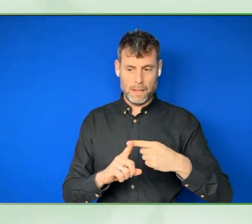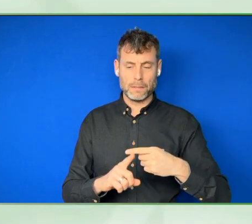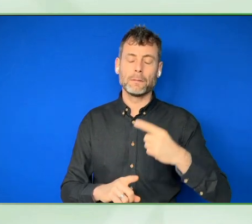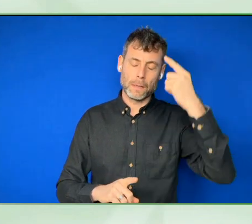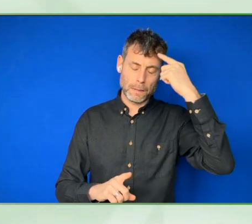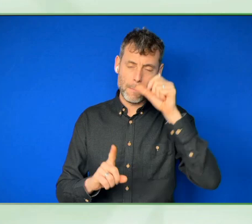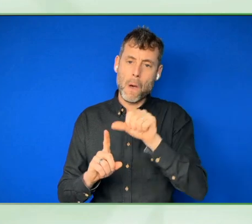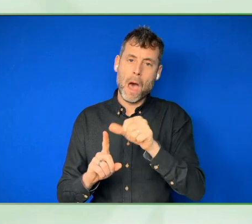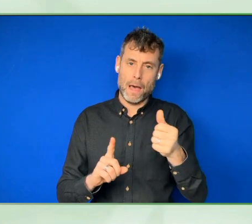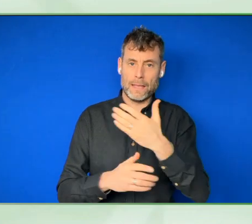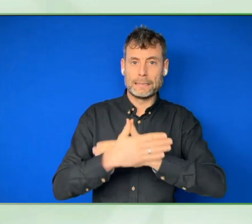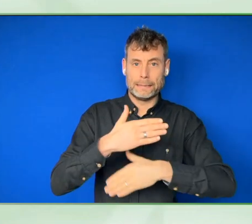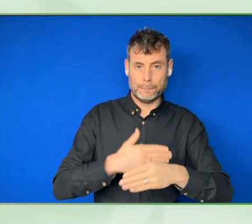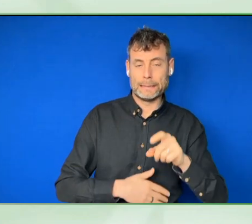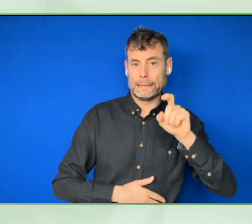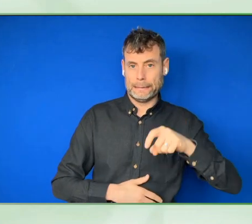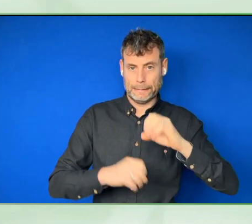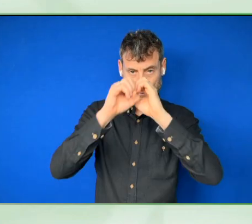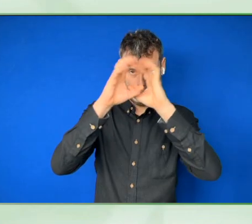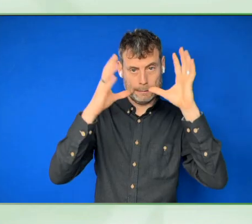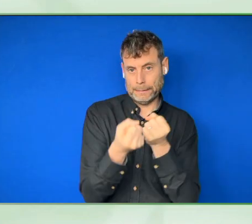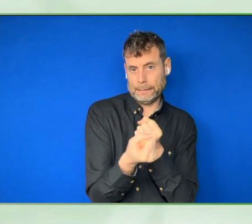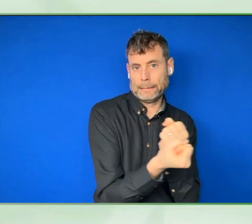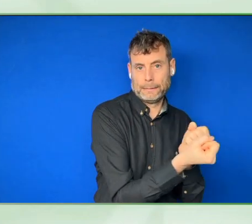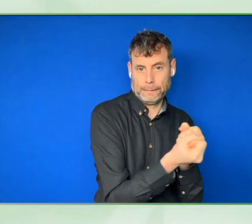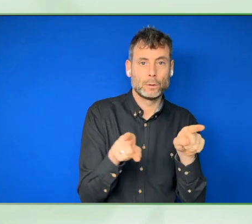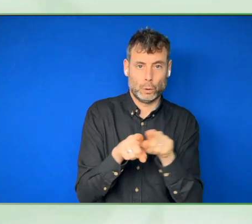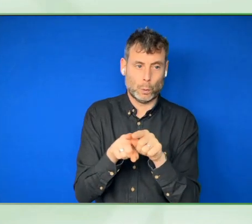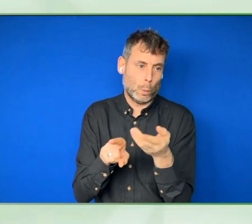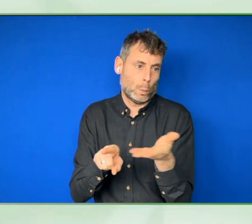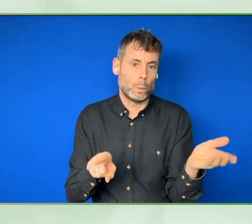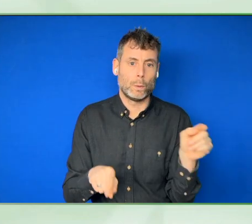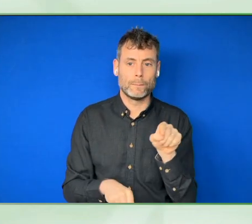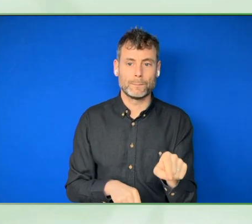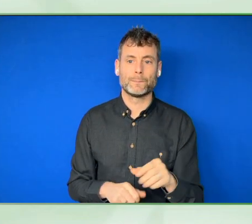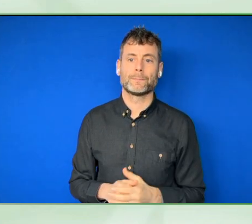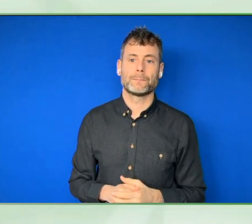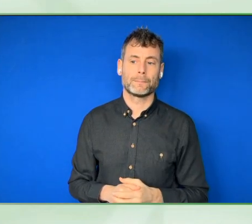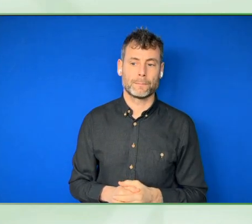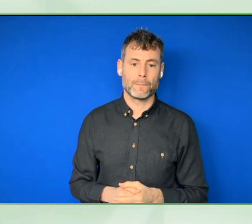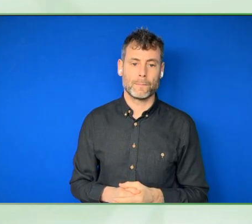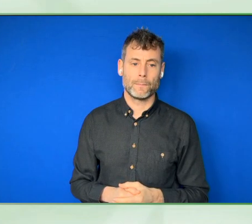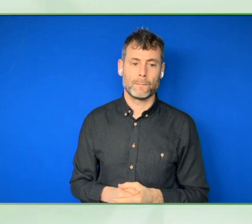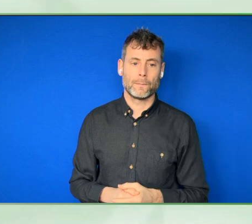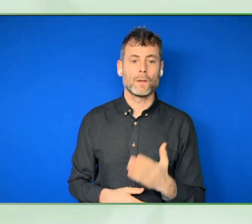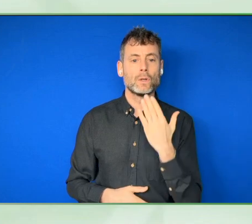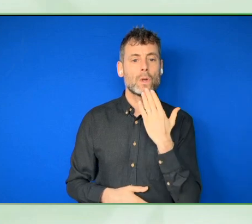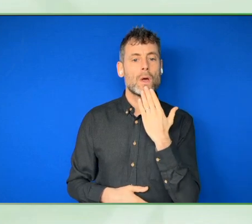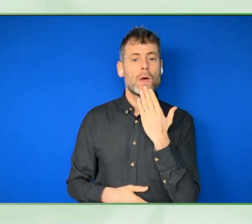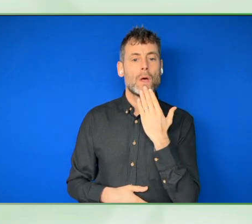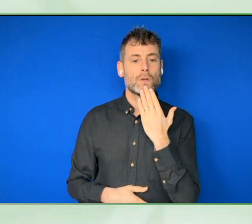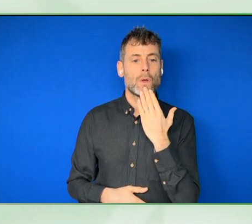the evidence, and with evidence, we're armed for the conversation. And then hopefully with that progress, we can show other